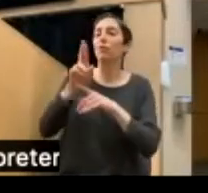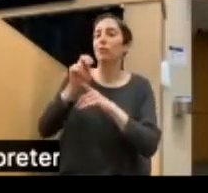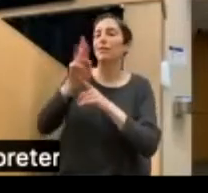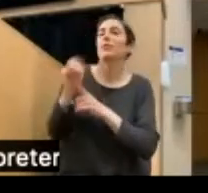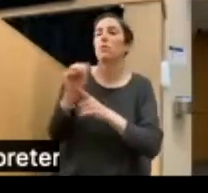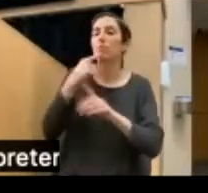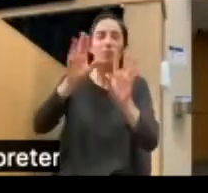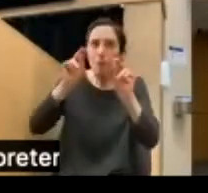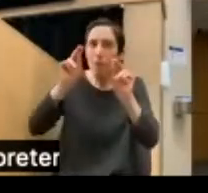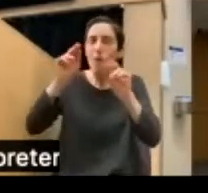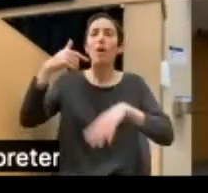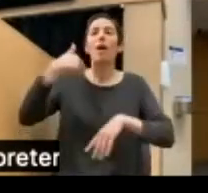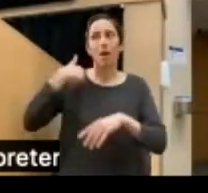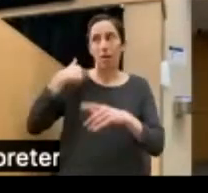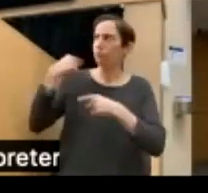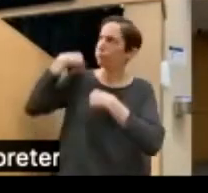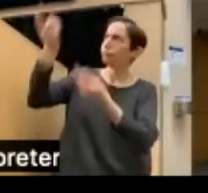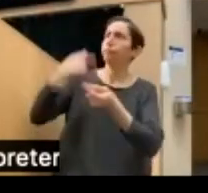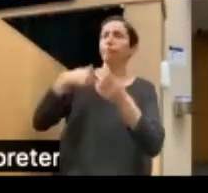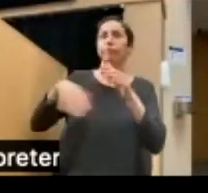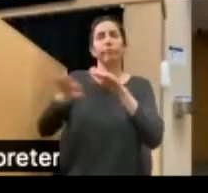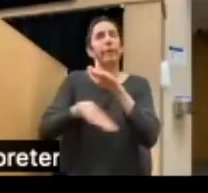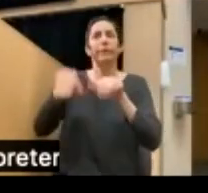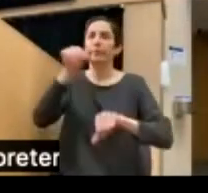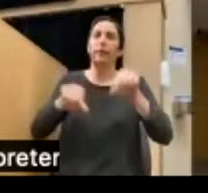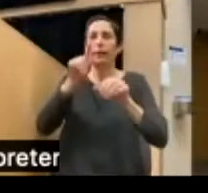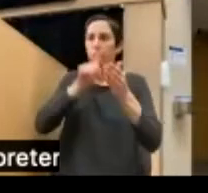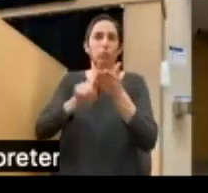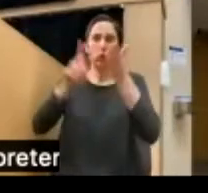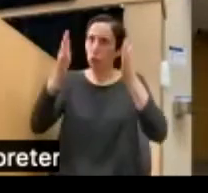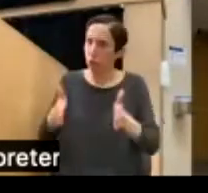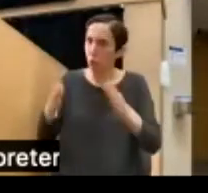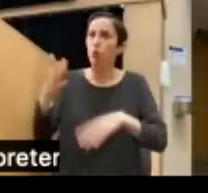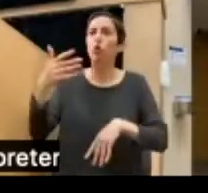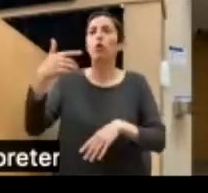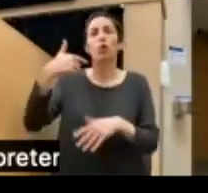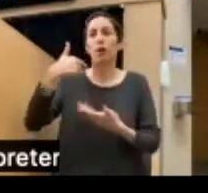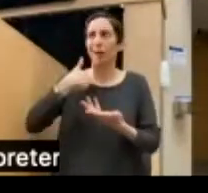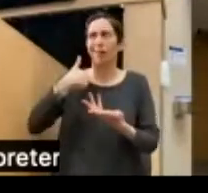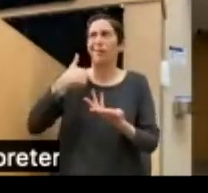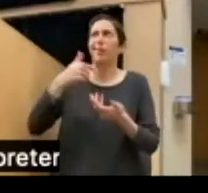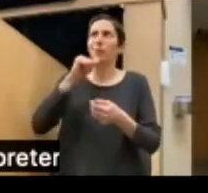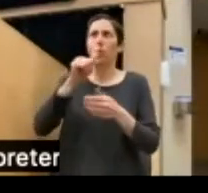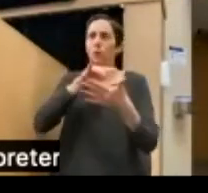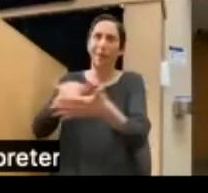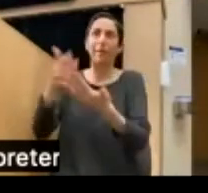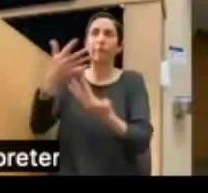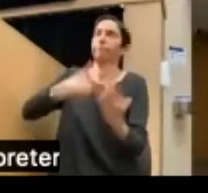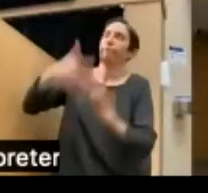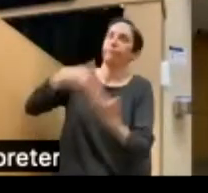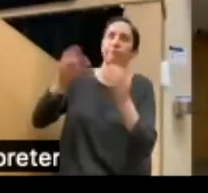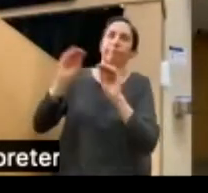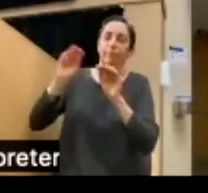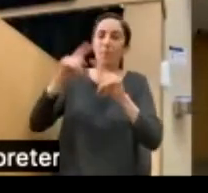was a basic science researcher. This was not in my area, but I felt this could be too big to ignore. So they went ahead and